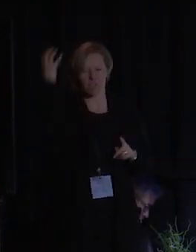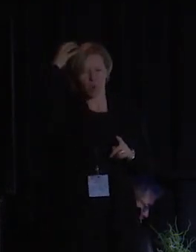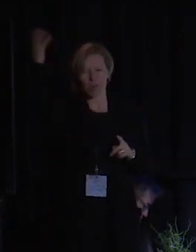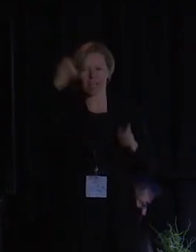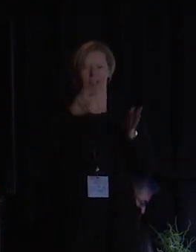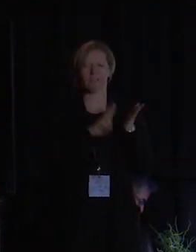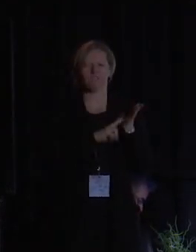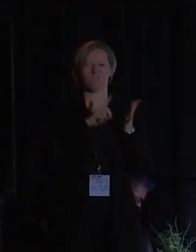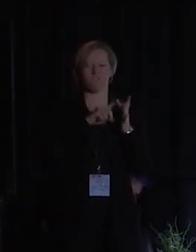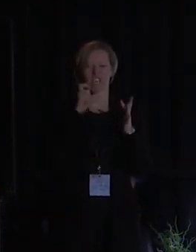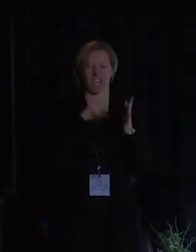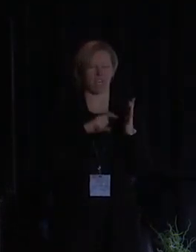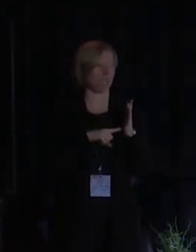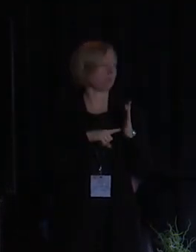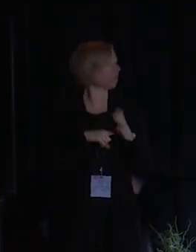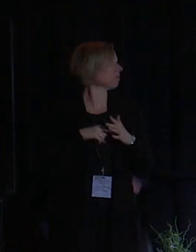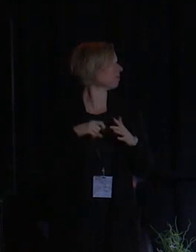Vicky. So thank you.